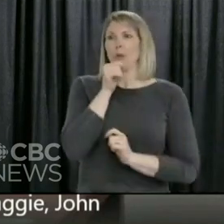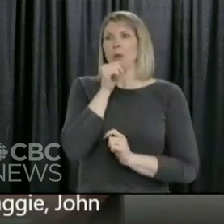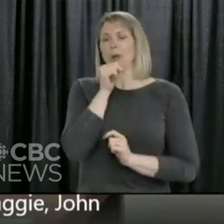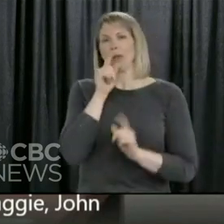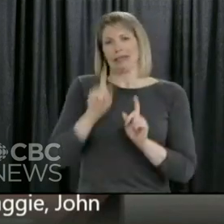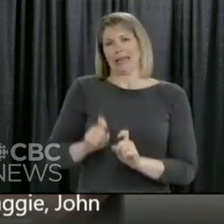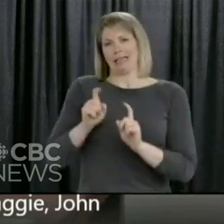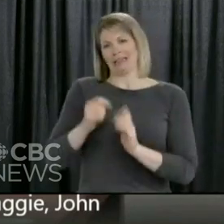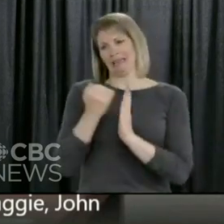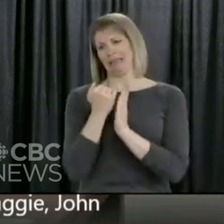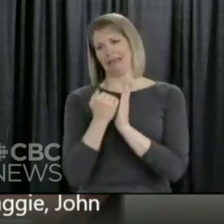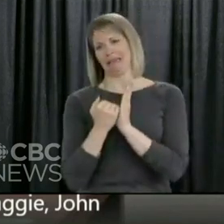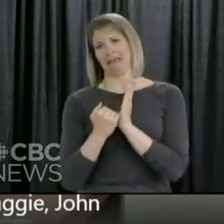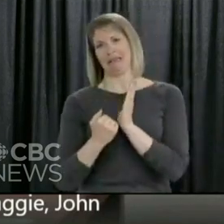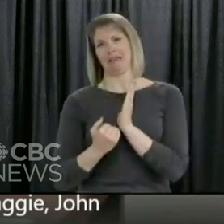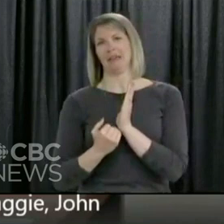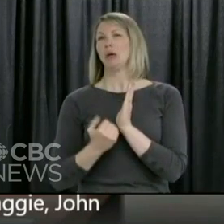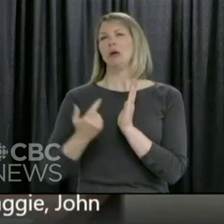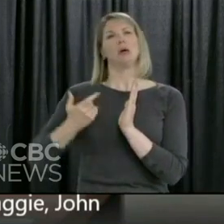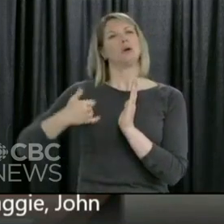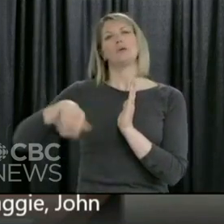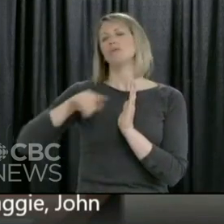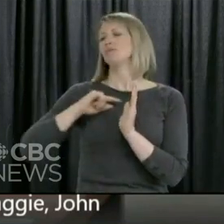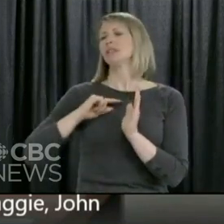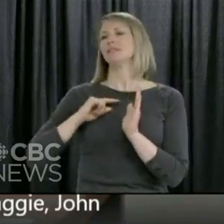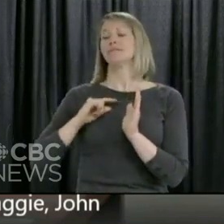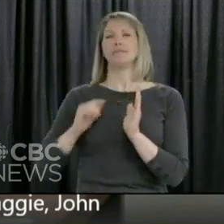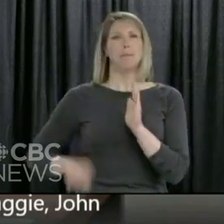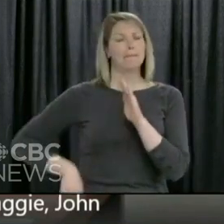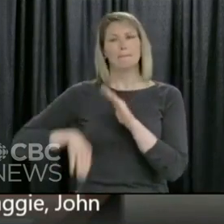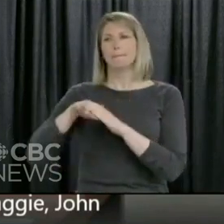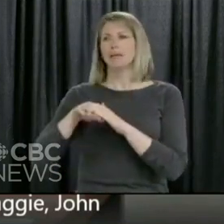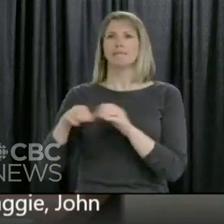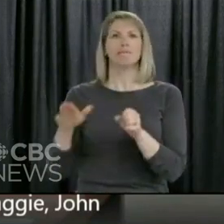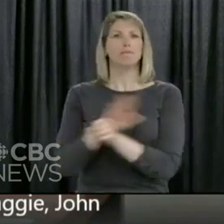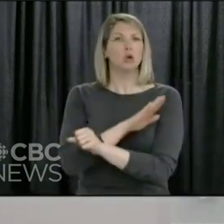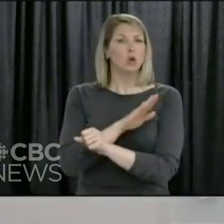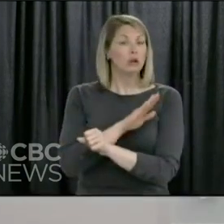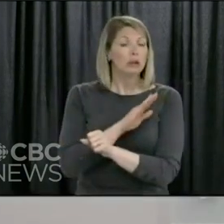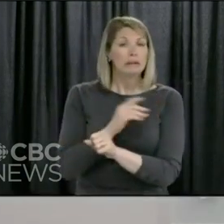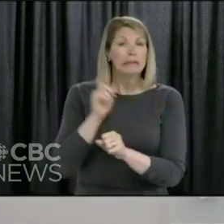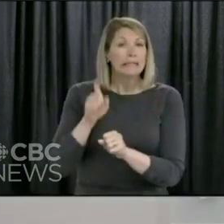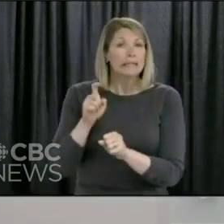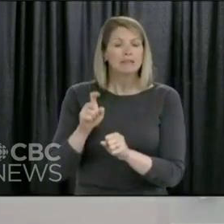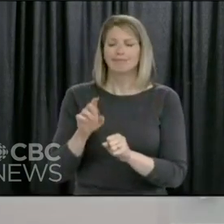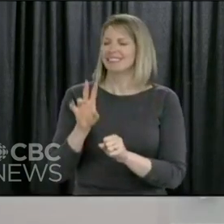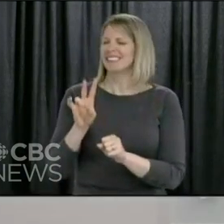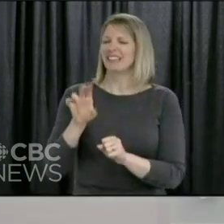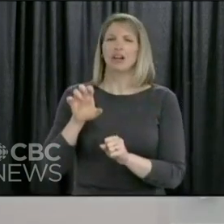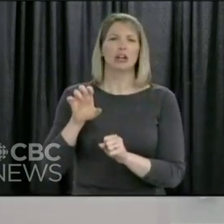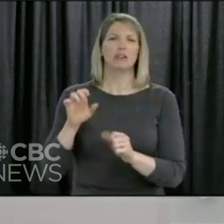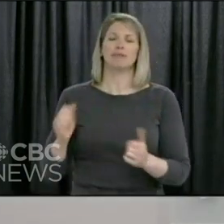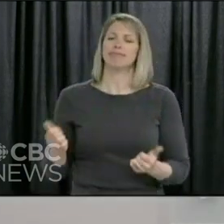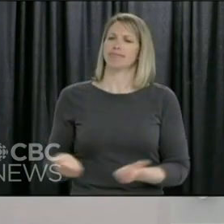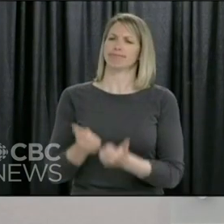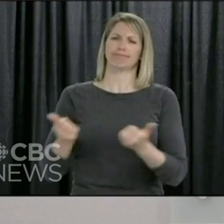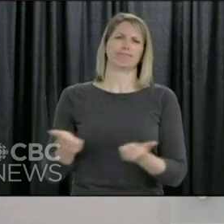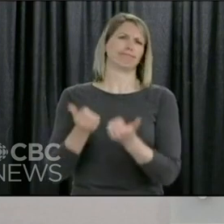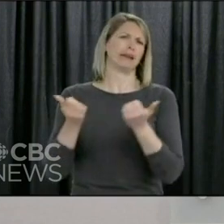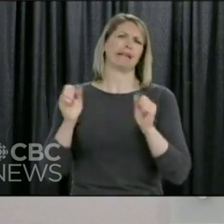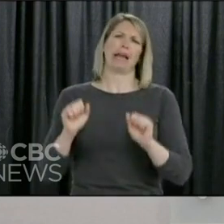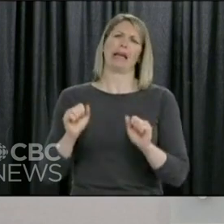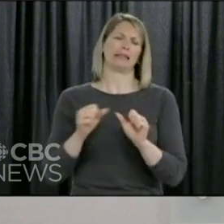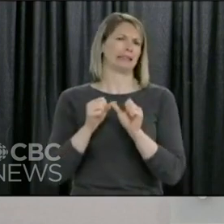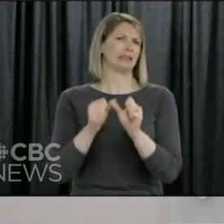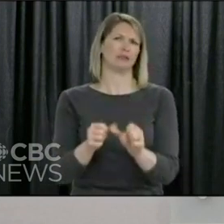not got anywhere near our practical daily maximum yet. Thank you. Our next questions are from Patrick